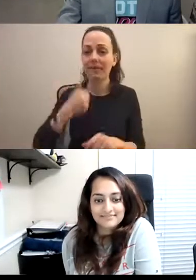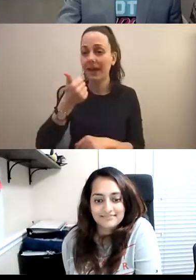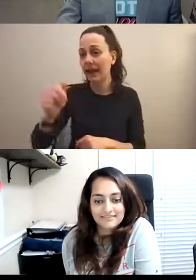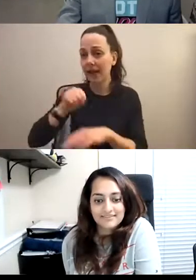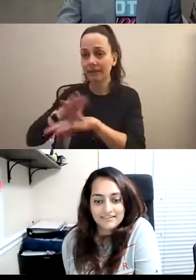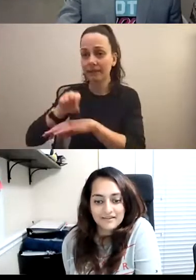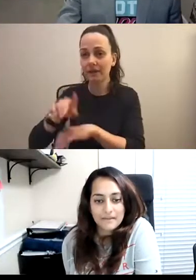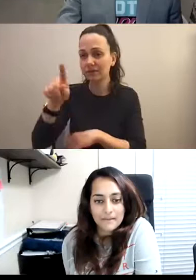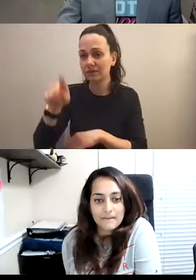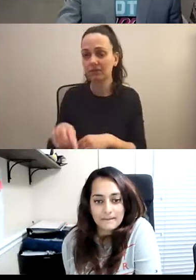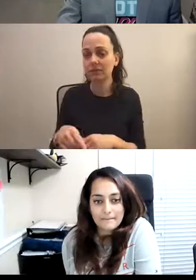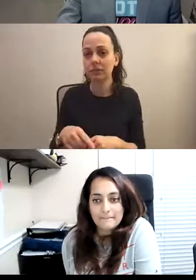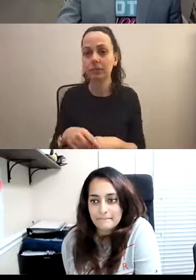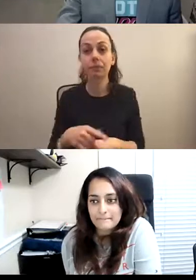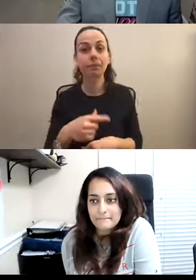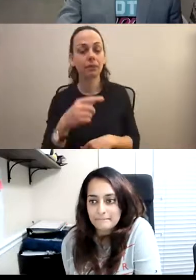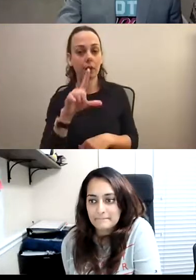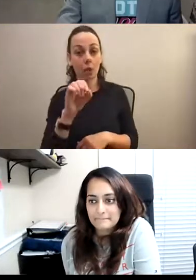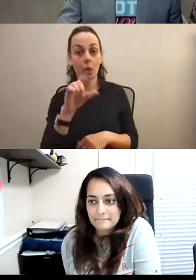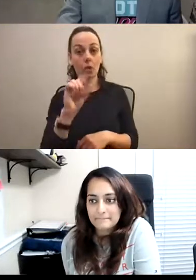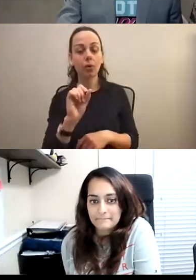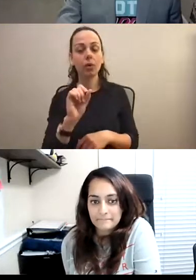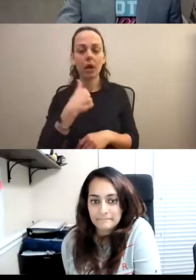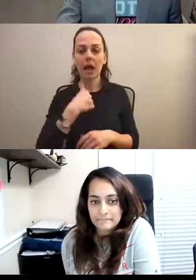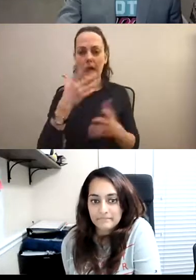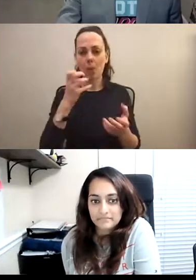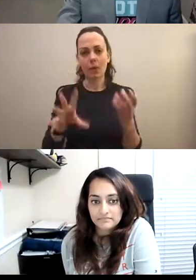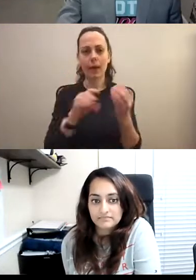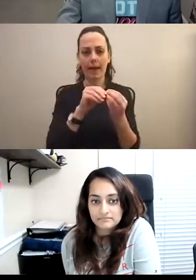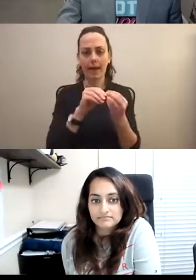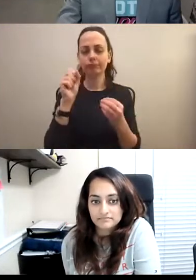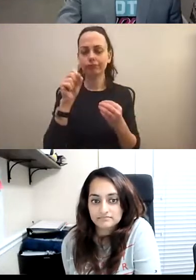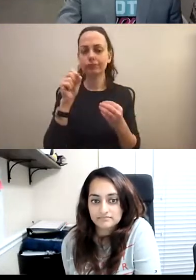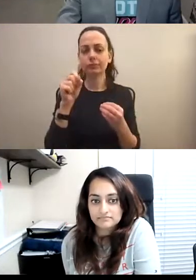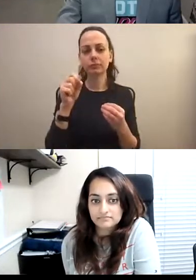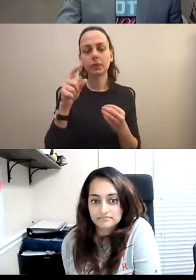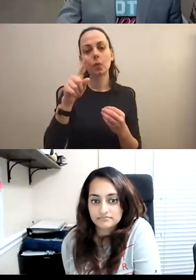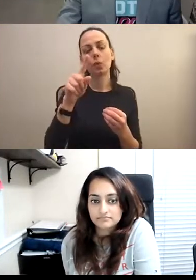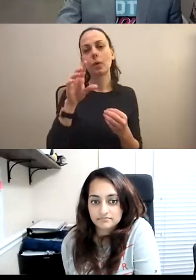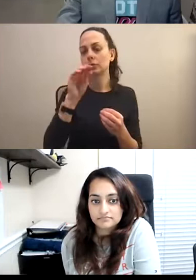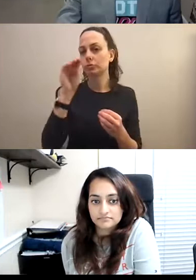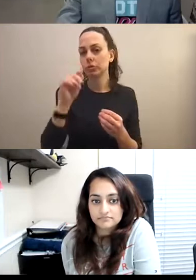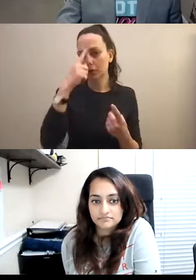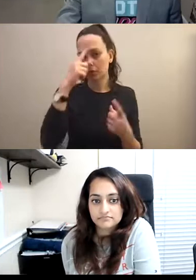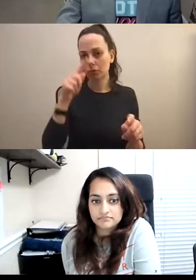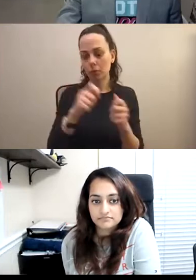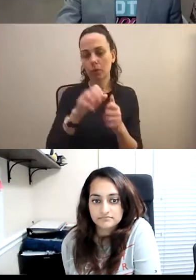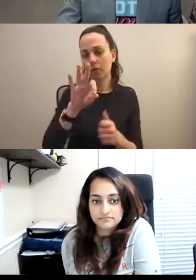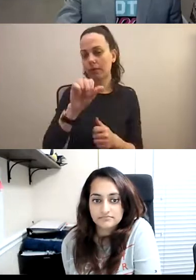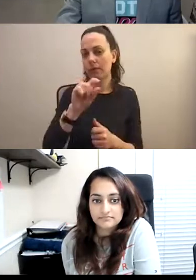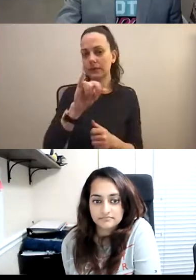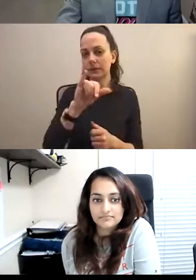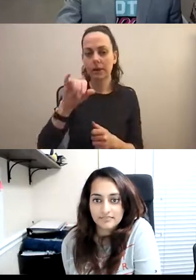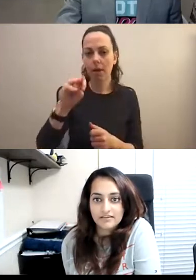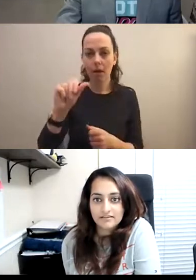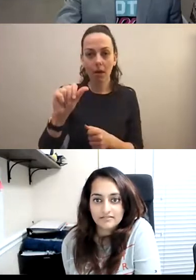advice? Well, I wanted to just chime in and 100% agree with Fatima, where